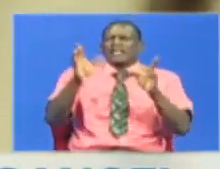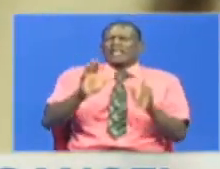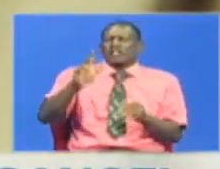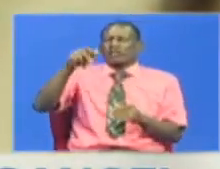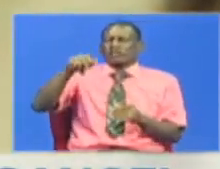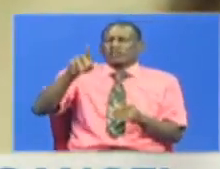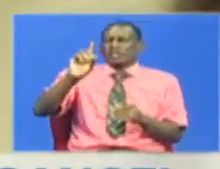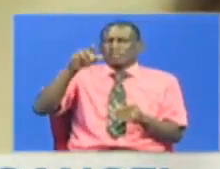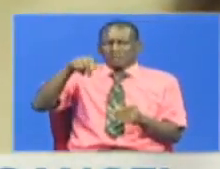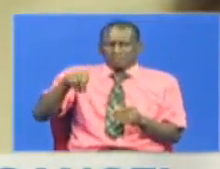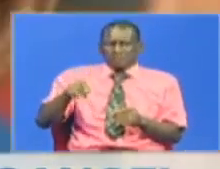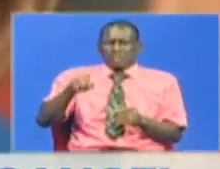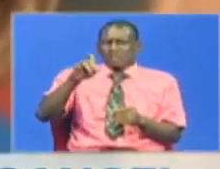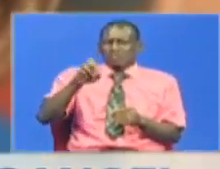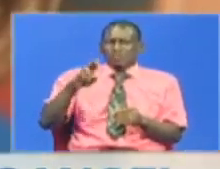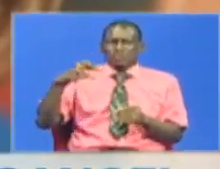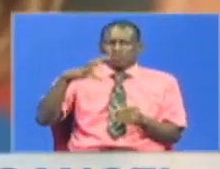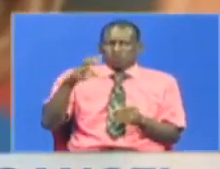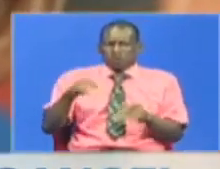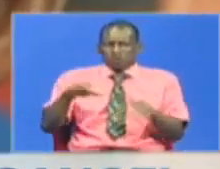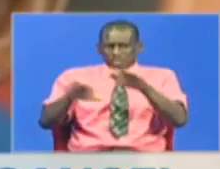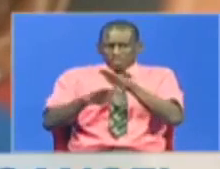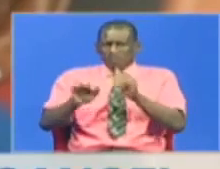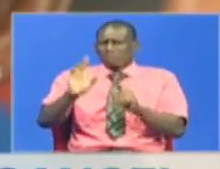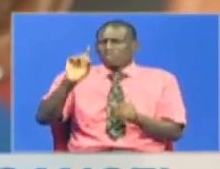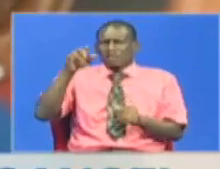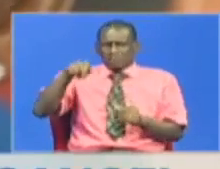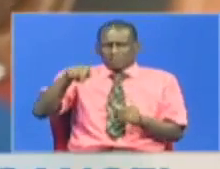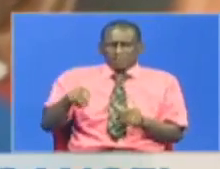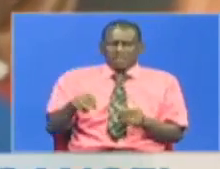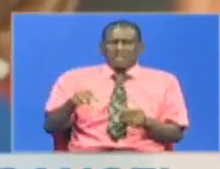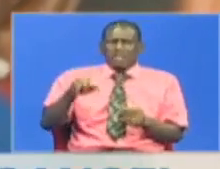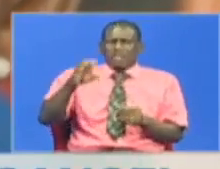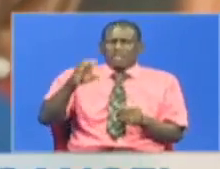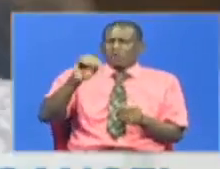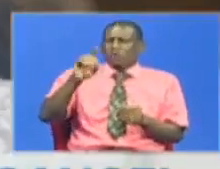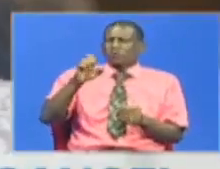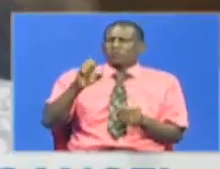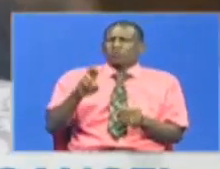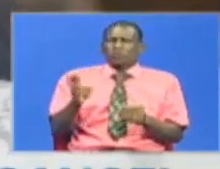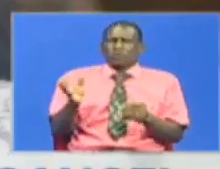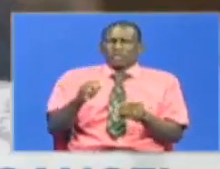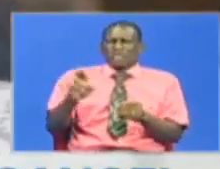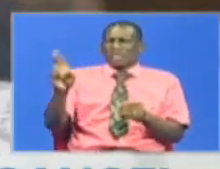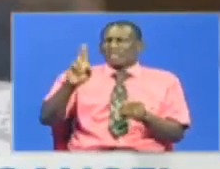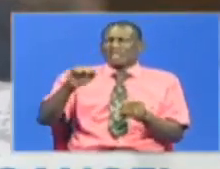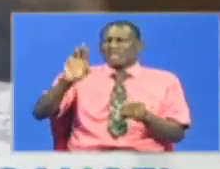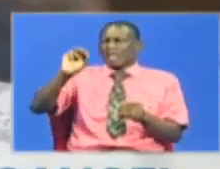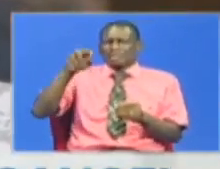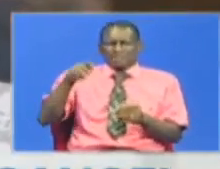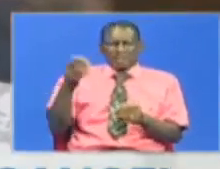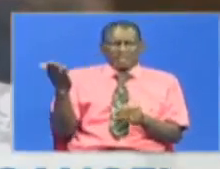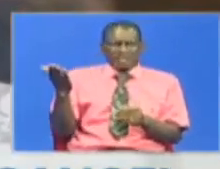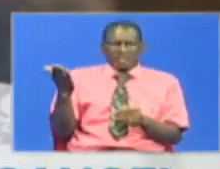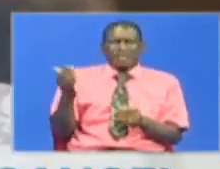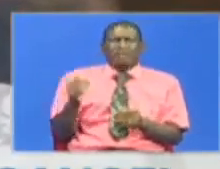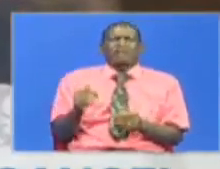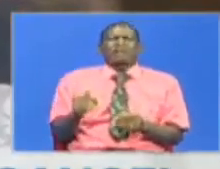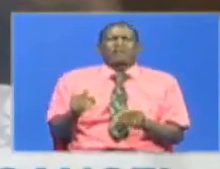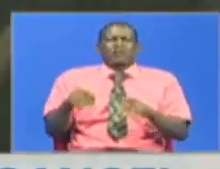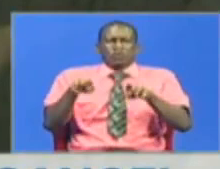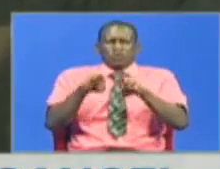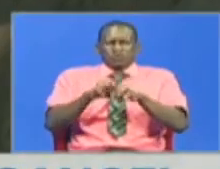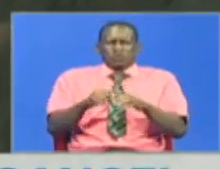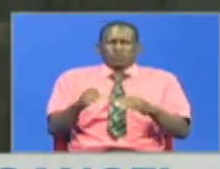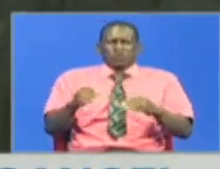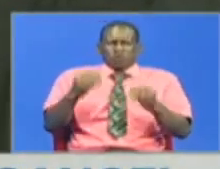Prosecution Philip Murgo, Deputy DPP Dorcas Odur, Rarieda MP Otiende Amolo,